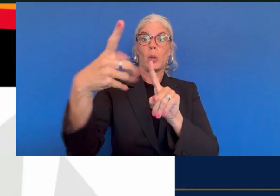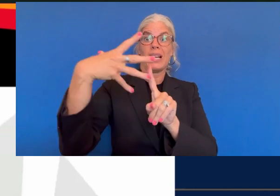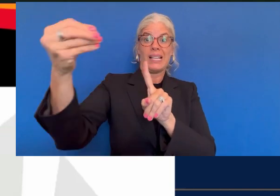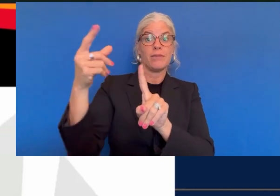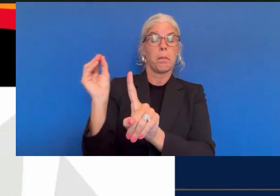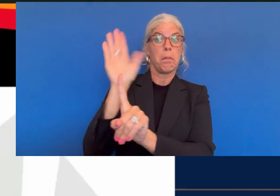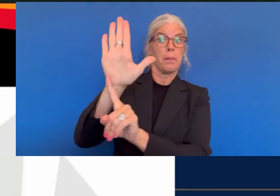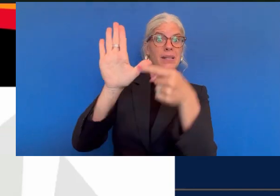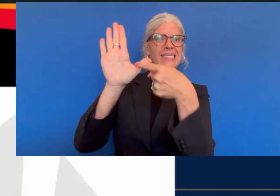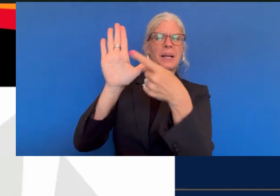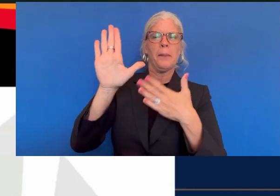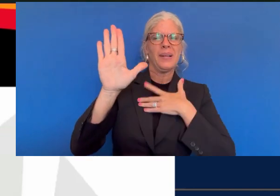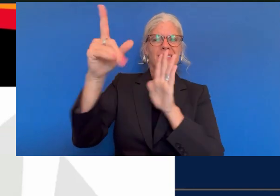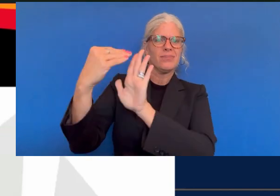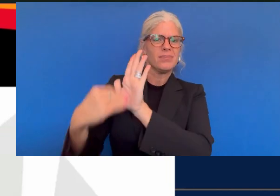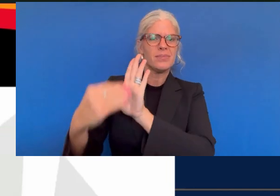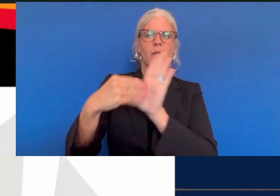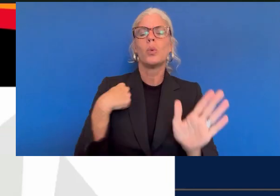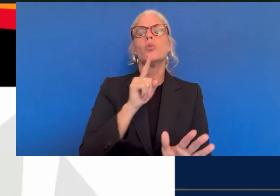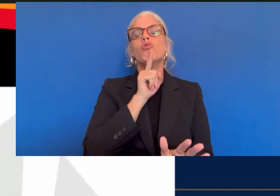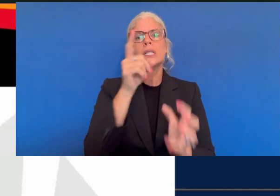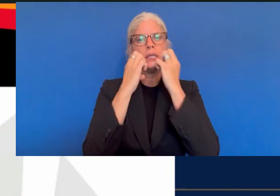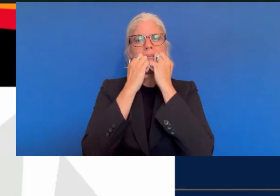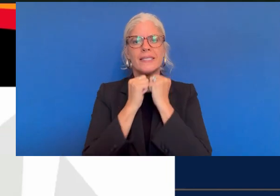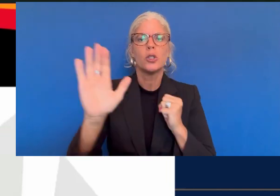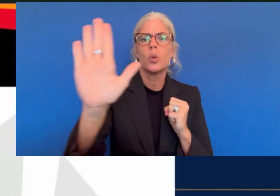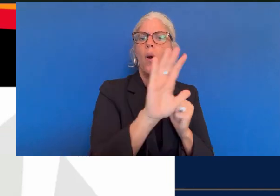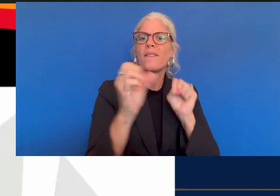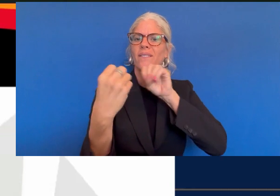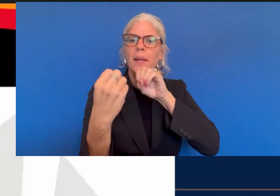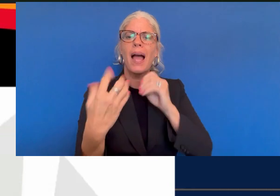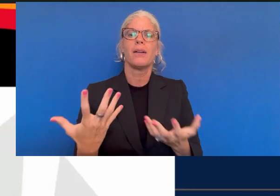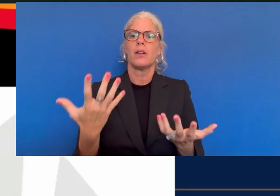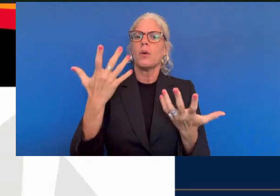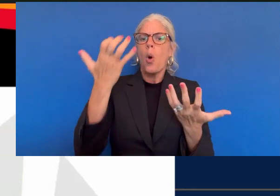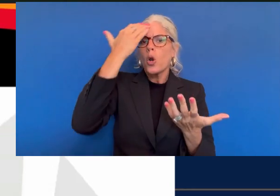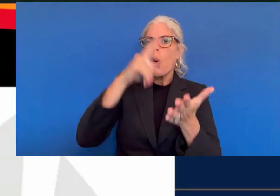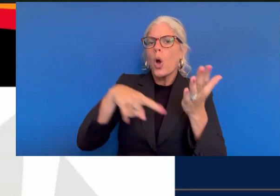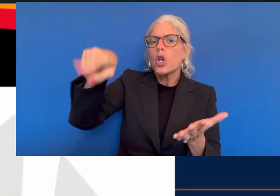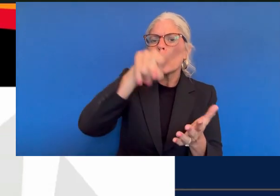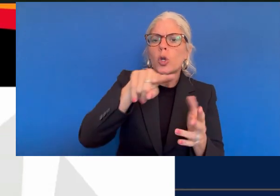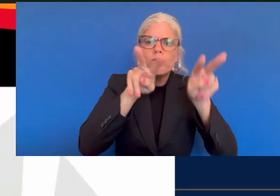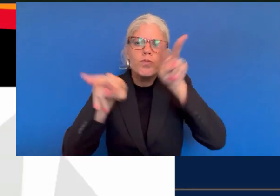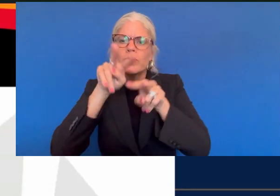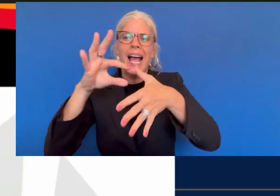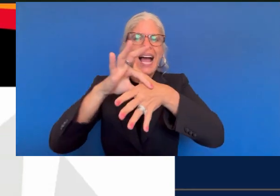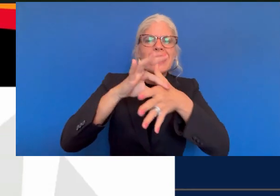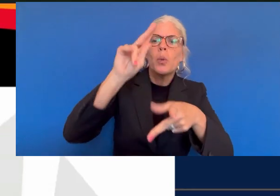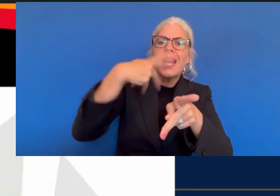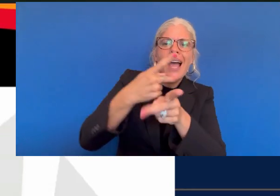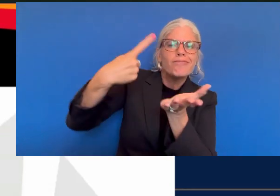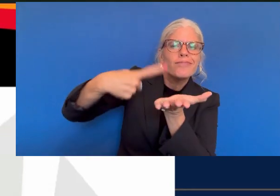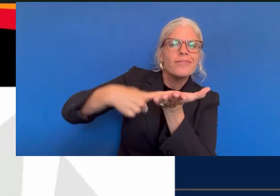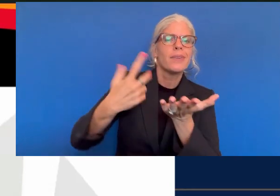survey that will pop up when you leave. We really, really, really value your feedback. And we use that to look